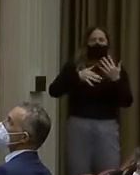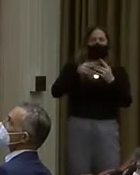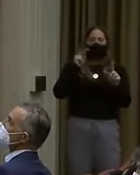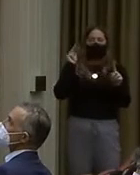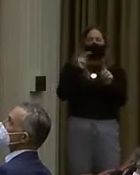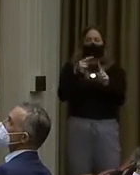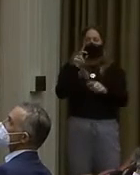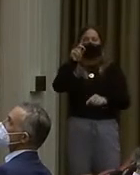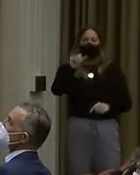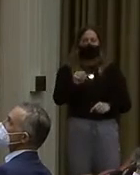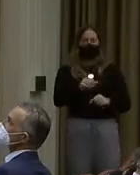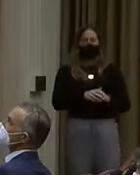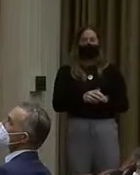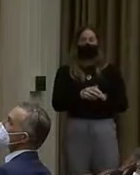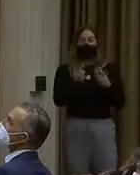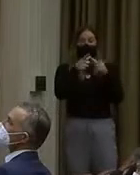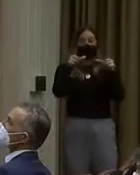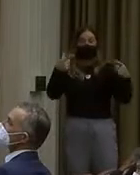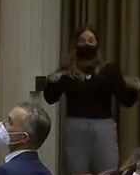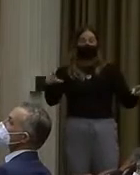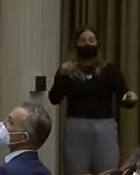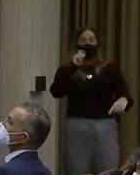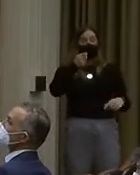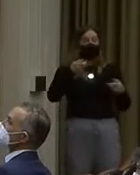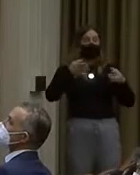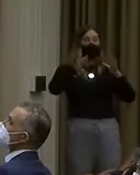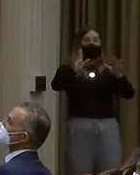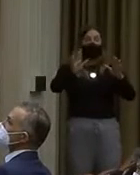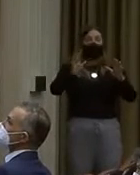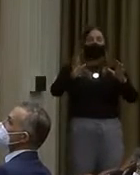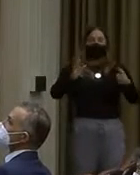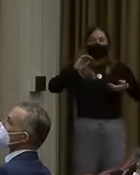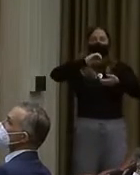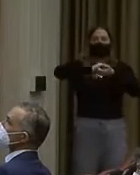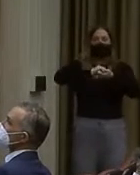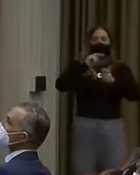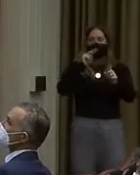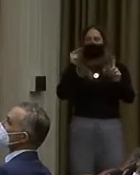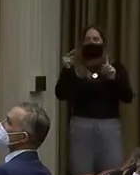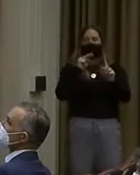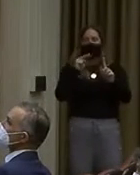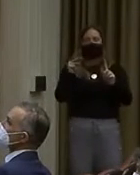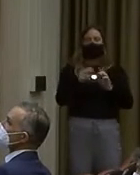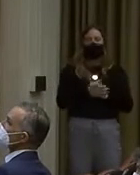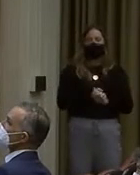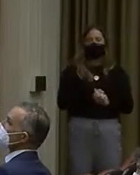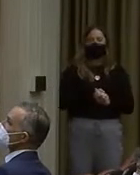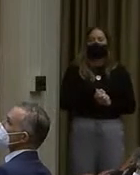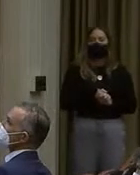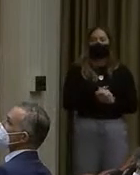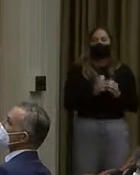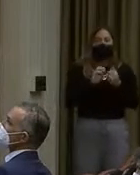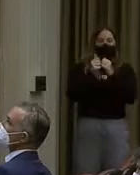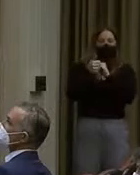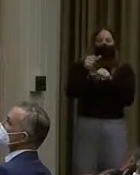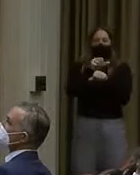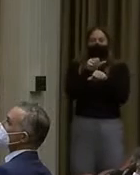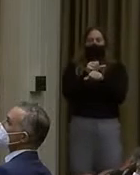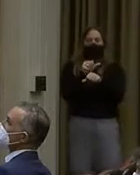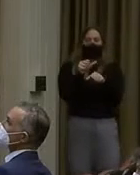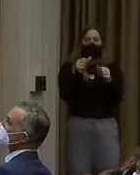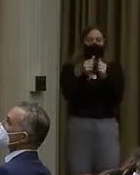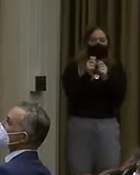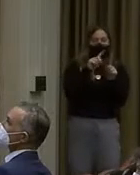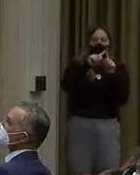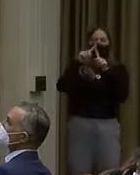language is a really cool way to bridge perspectives and being able to work across specialty lines or